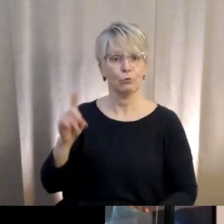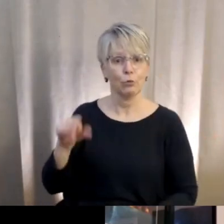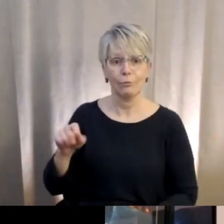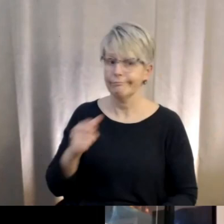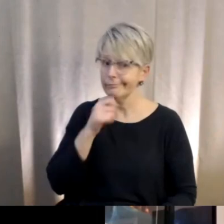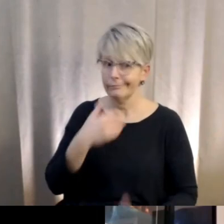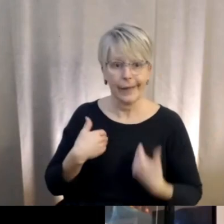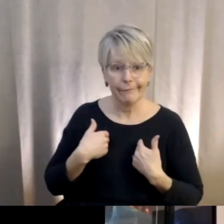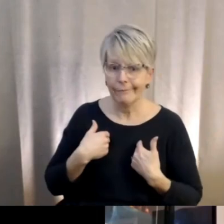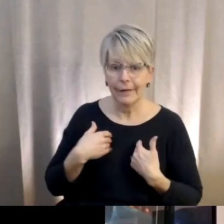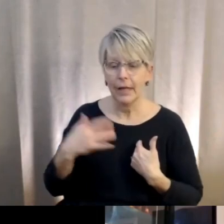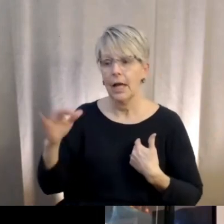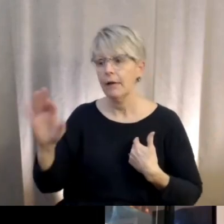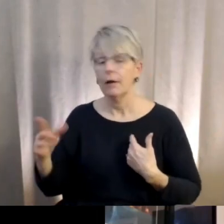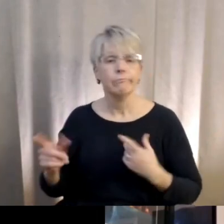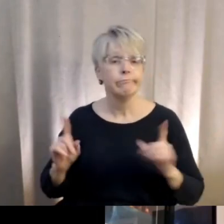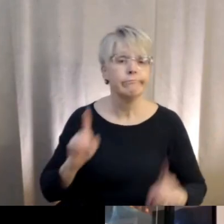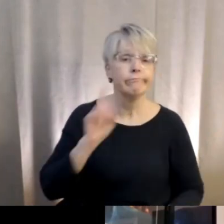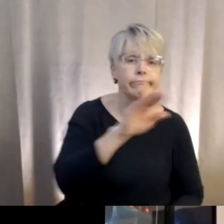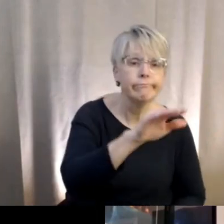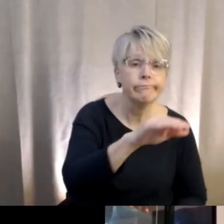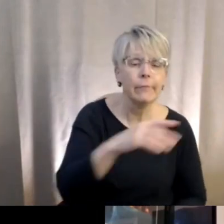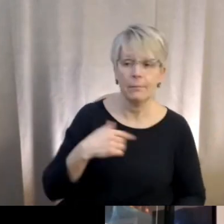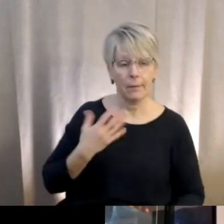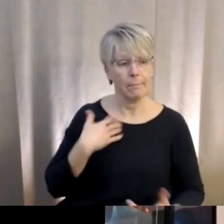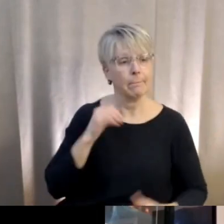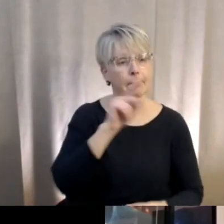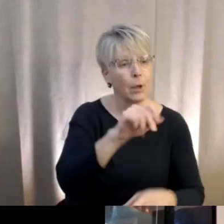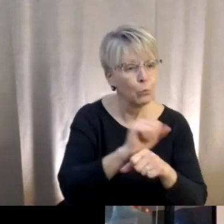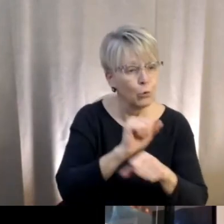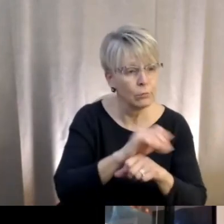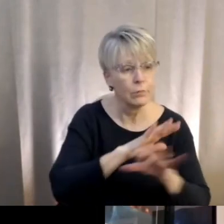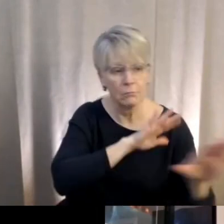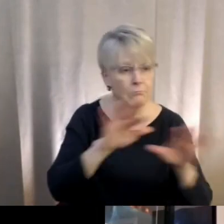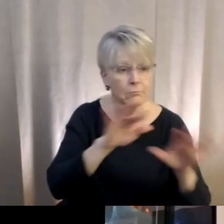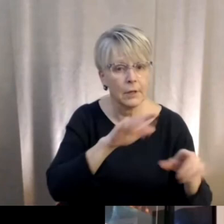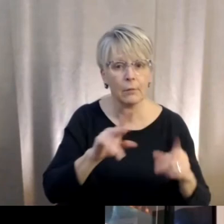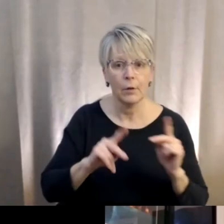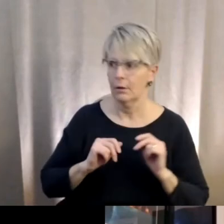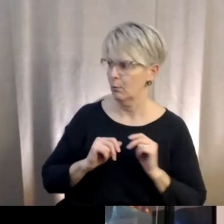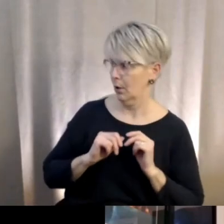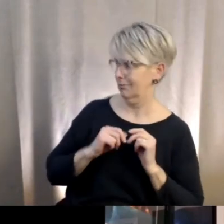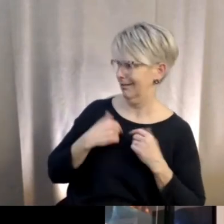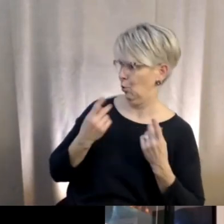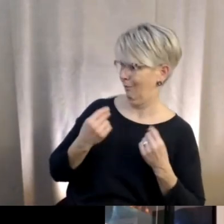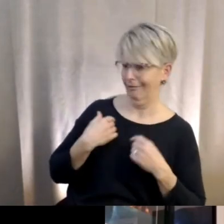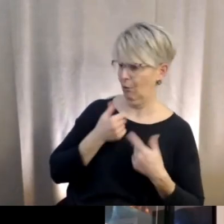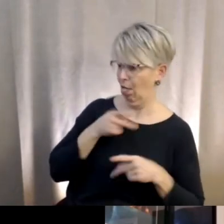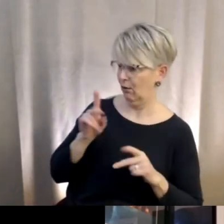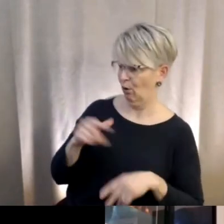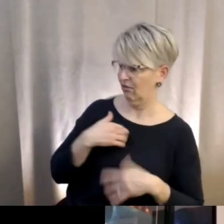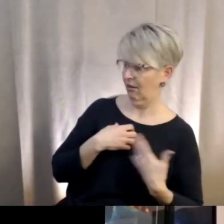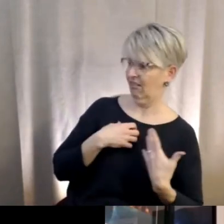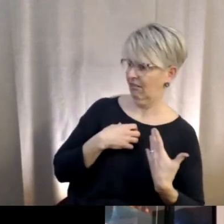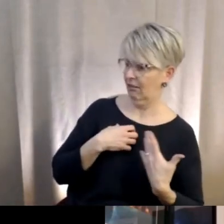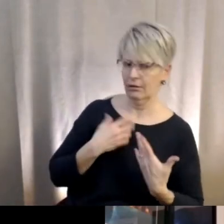then like when you go to them, like, I want to, you know, come back to work or I want to integrate and et cetera. They're like, well, I don't know. What do we do? You can't have a dog here. And it's